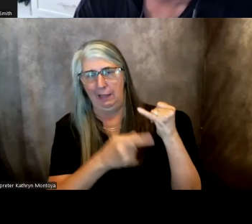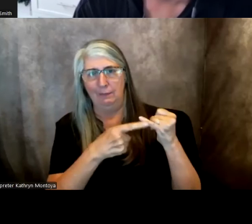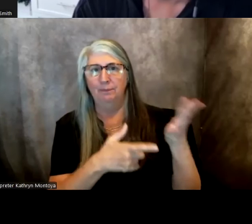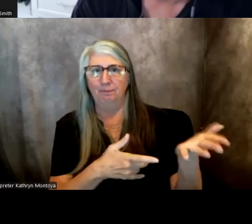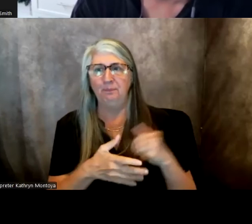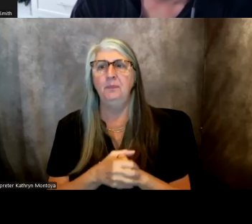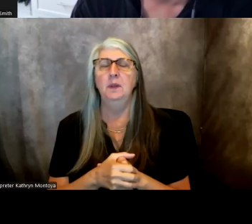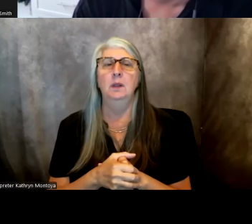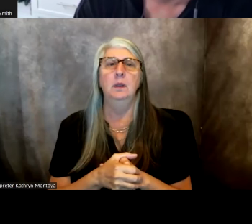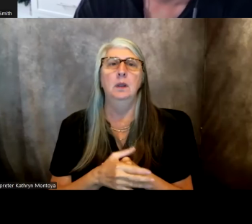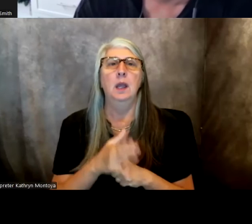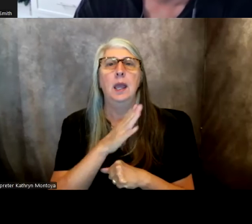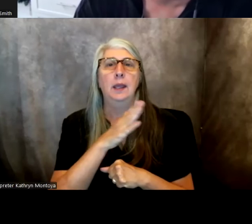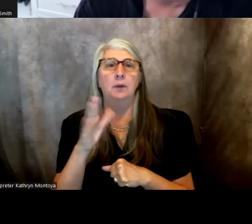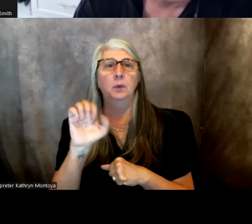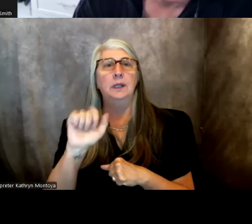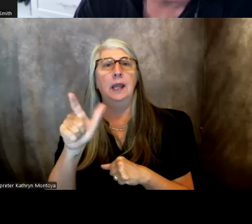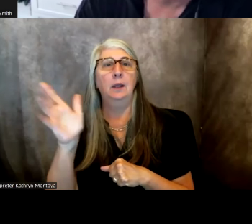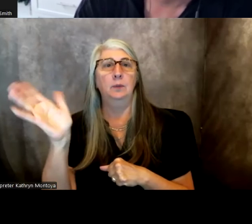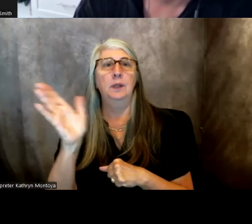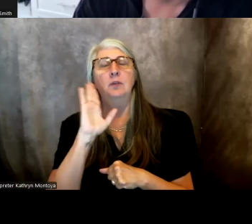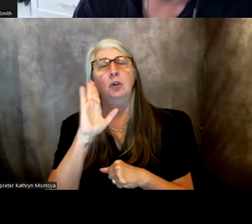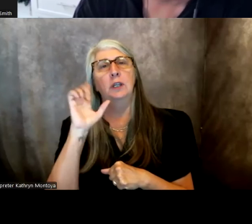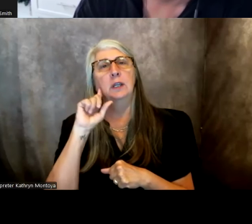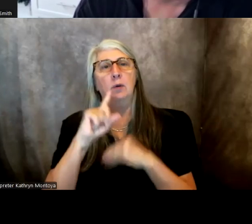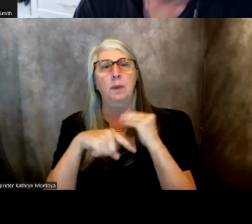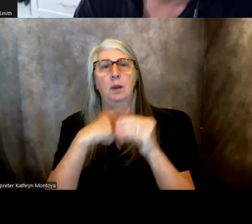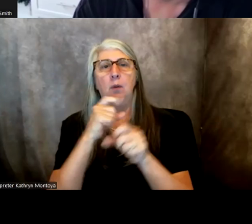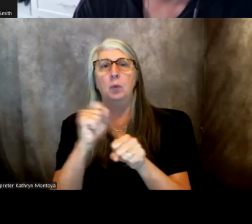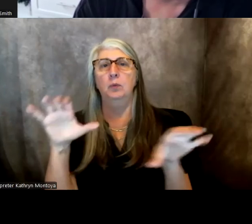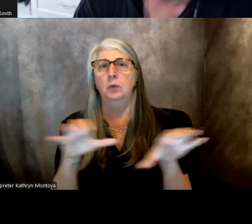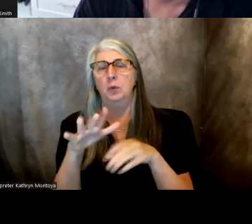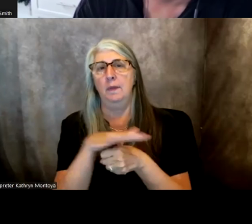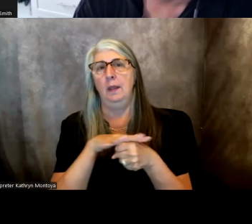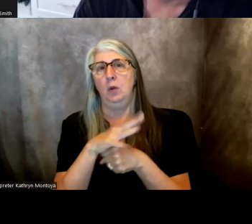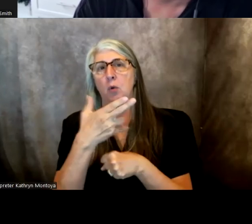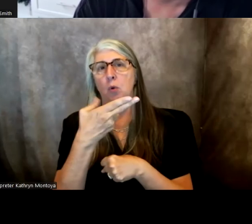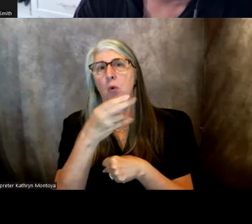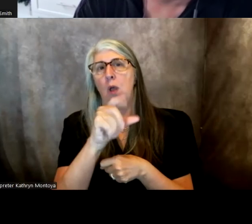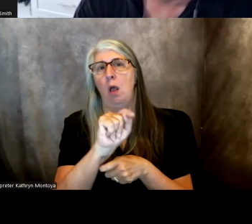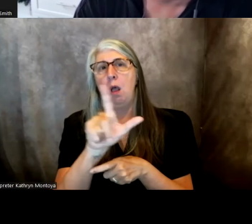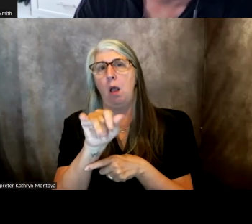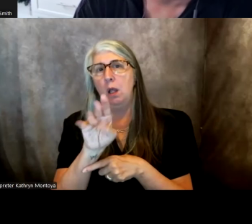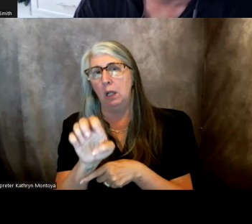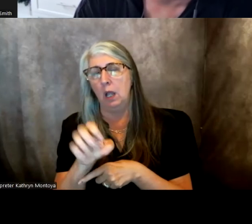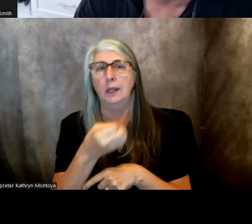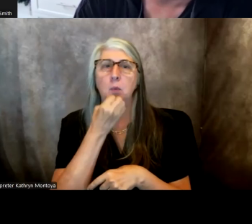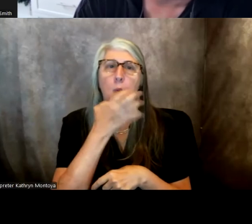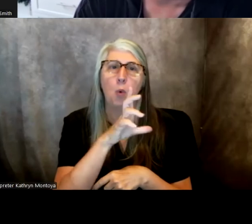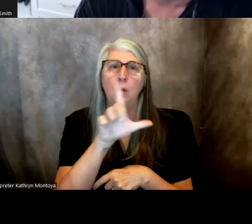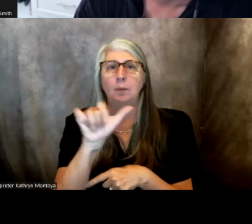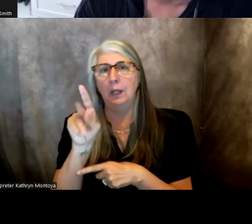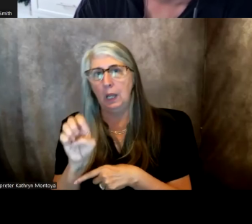about today when Cal speaks is the work that we've been doing in that local hotline warm line column related to 911